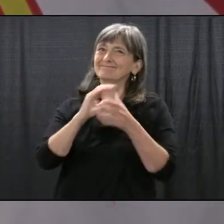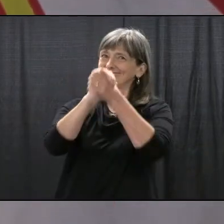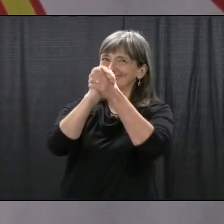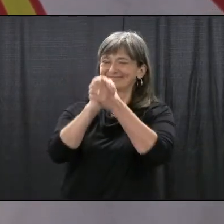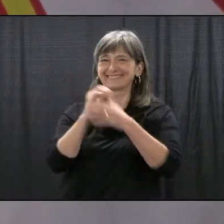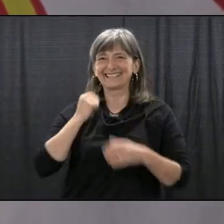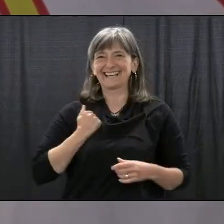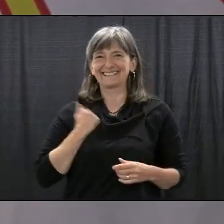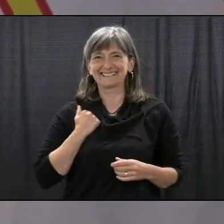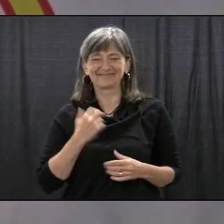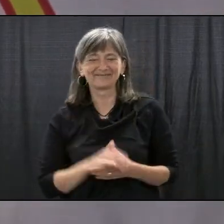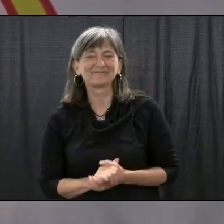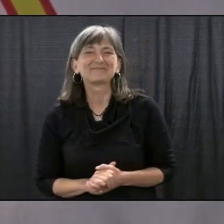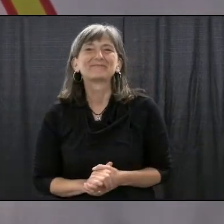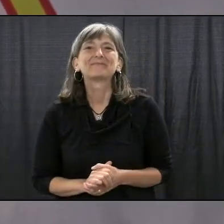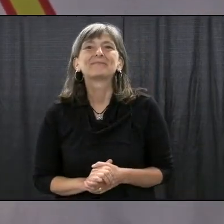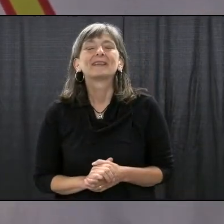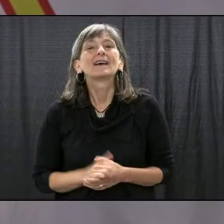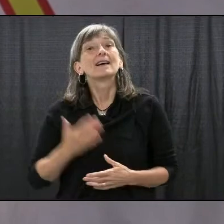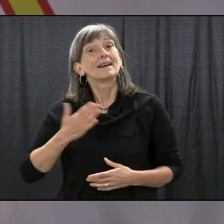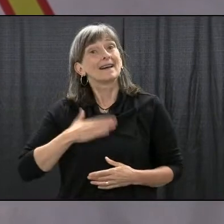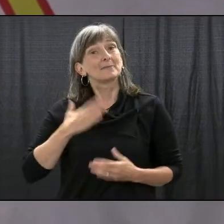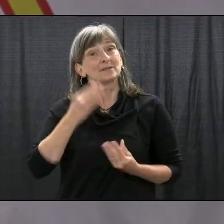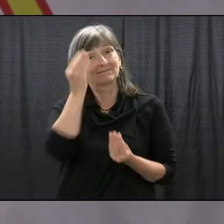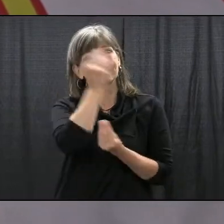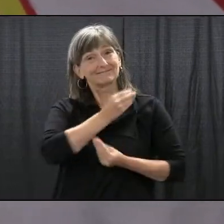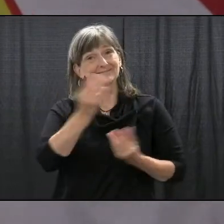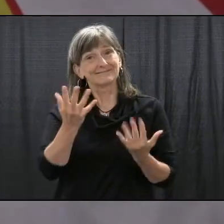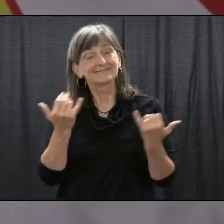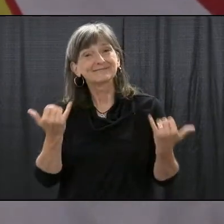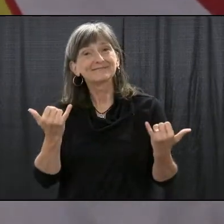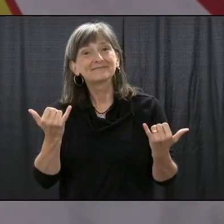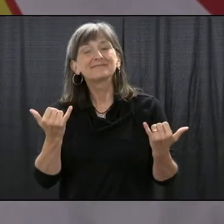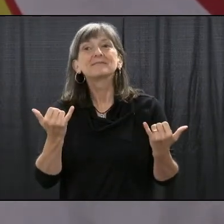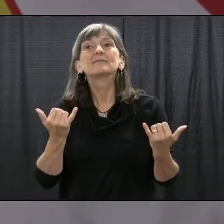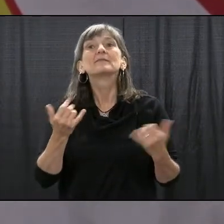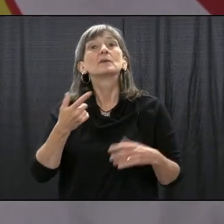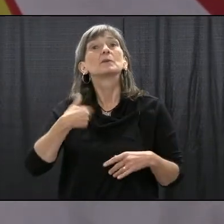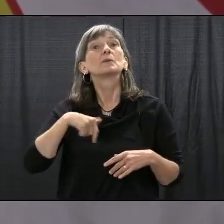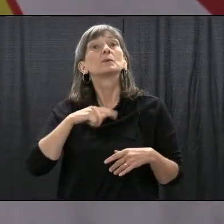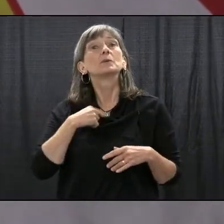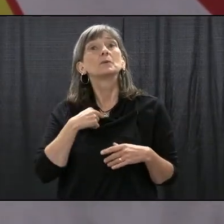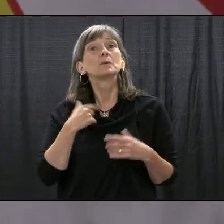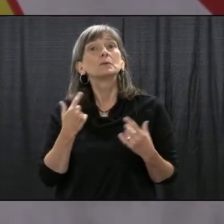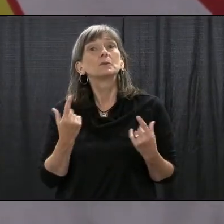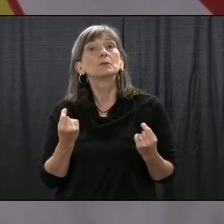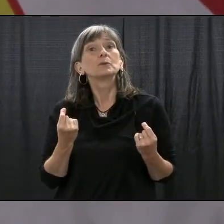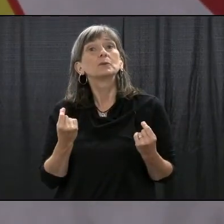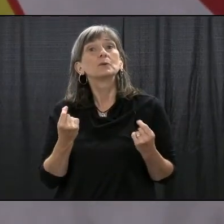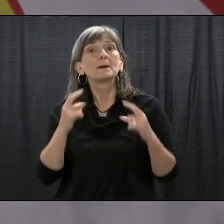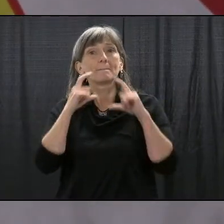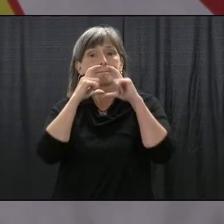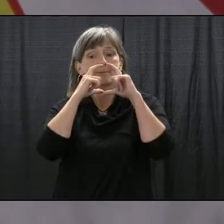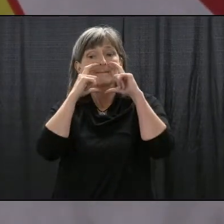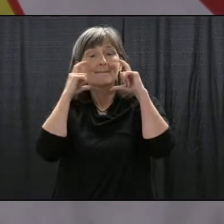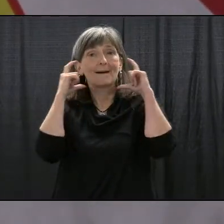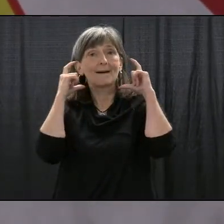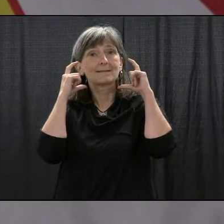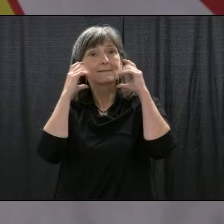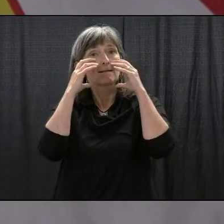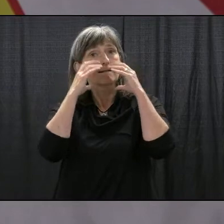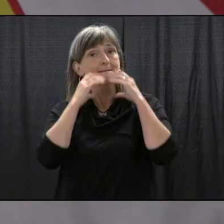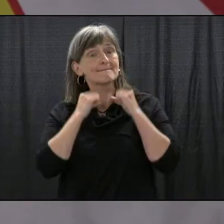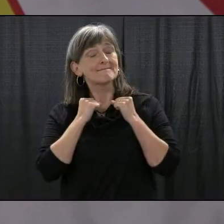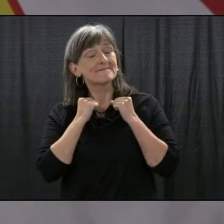go. I'm happy to share today that we are moving towards lifting the mask